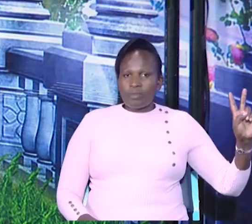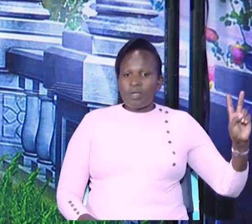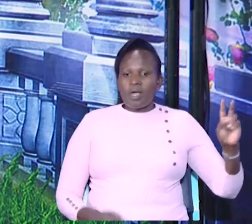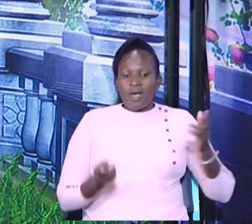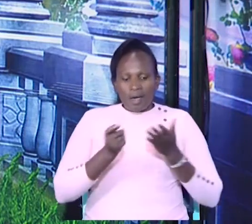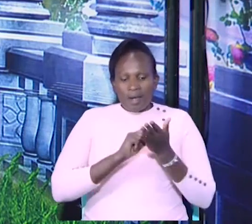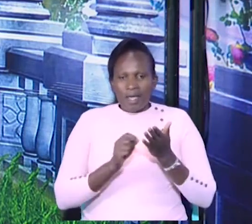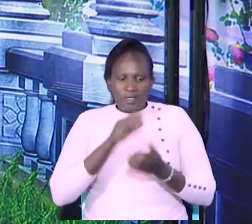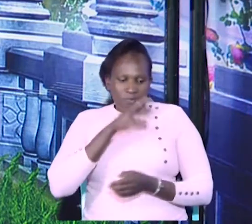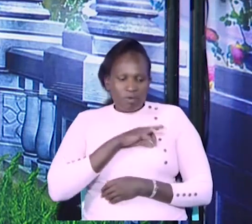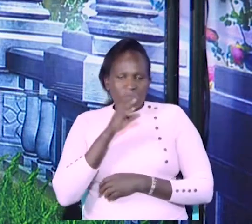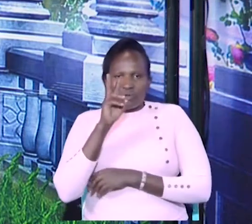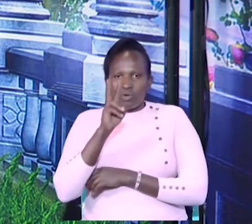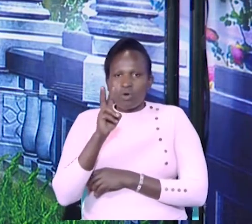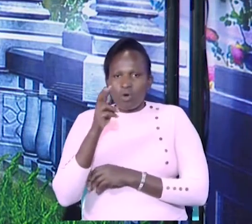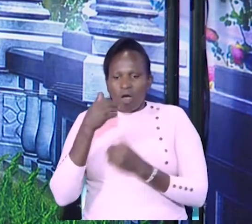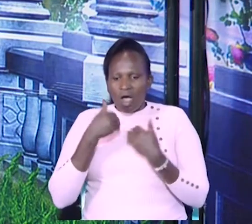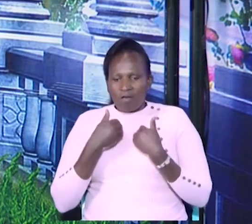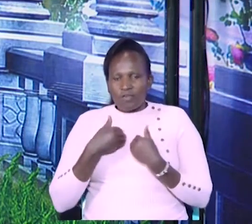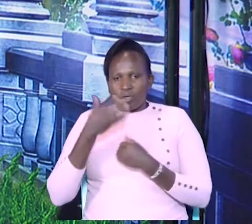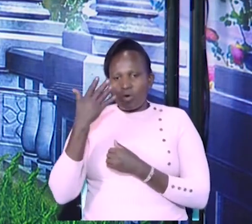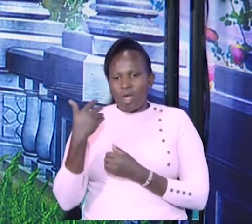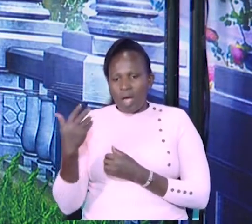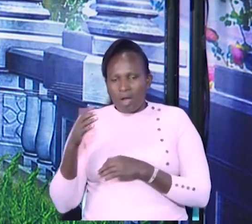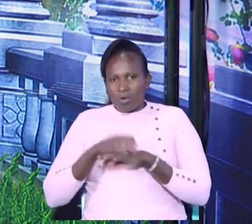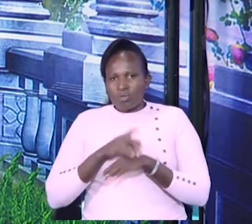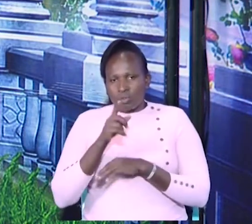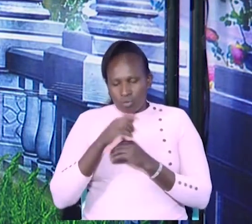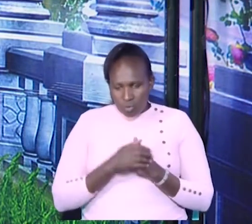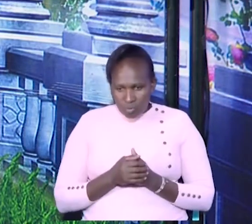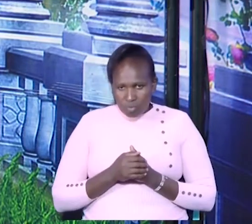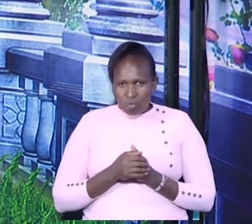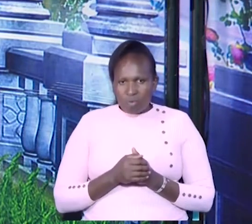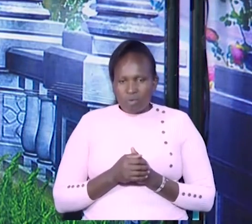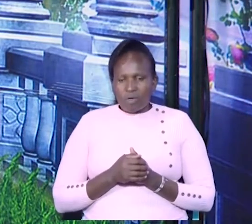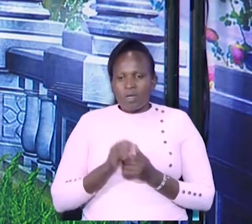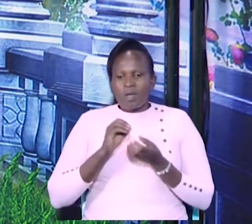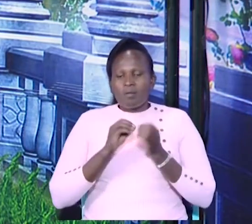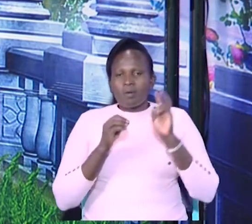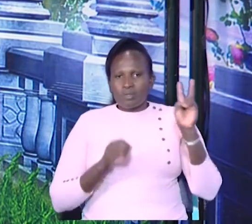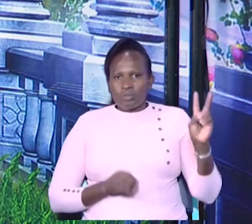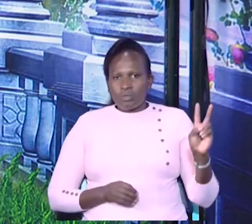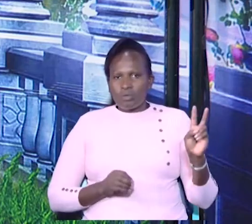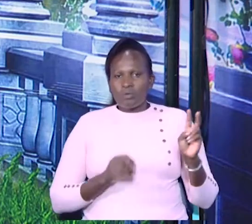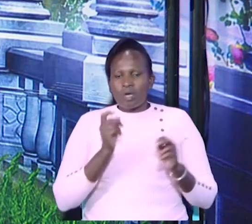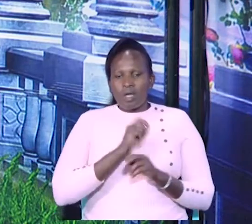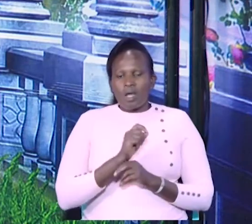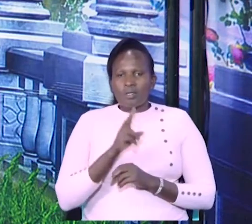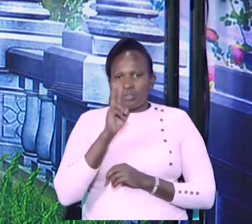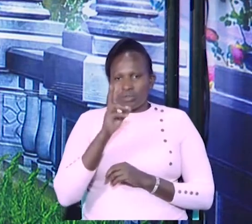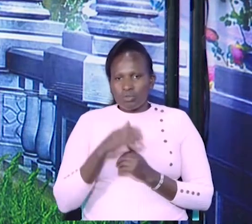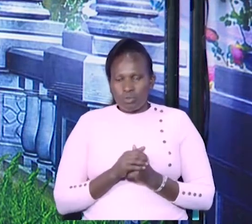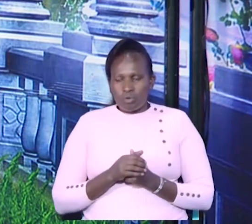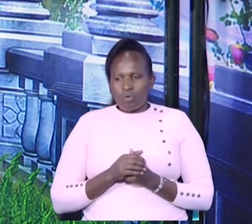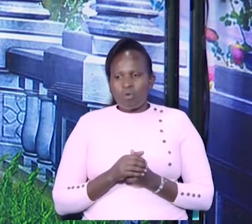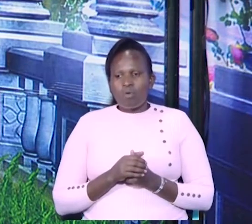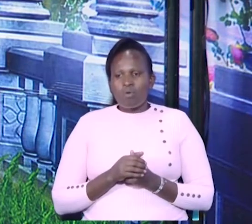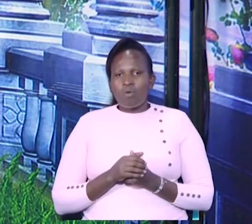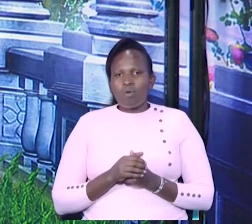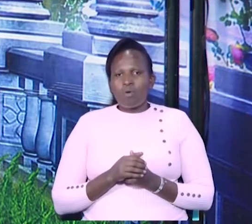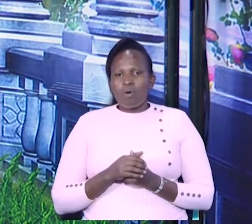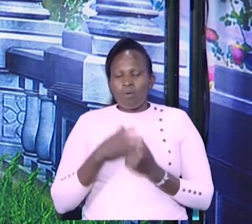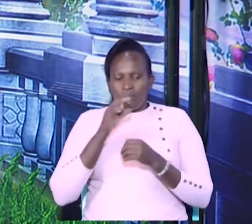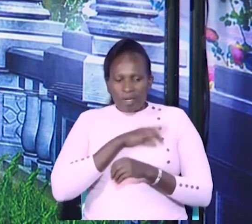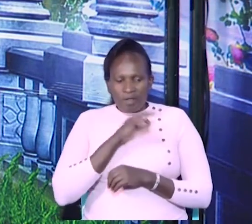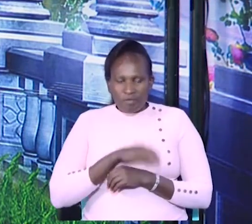two benefits of having God's hand upon you. Number two, light two benefits of having